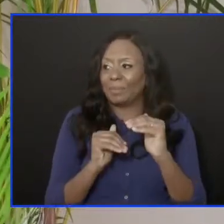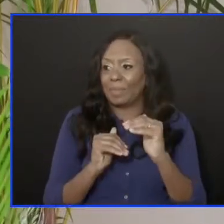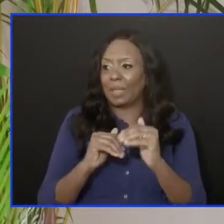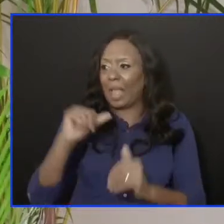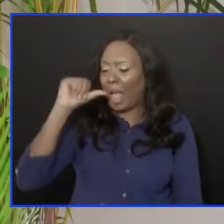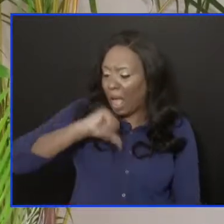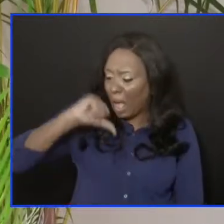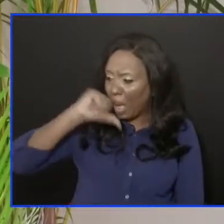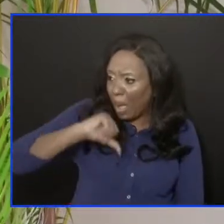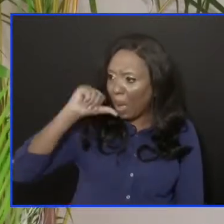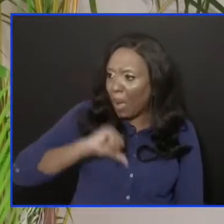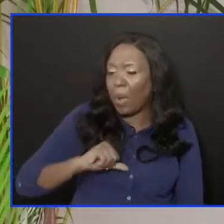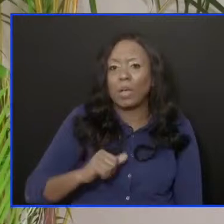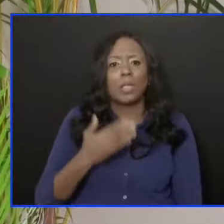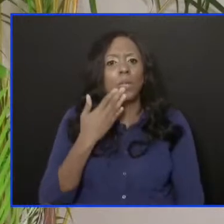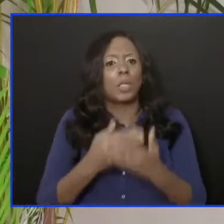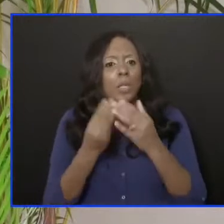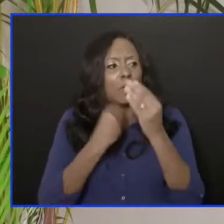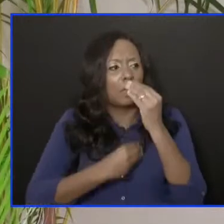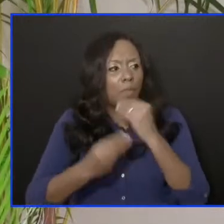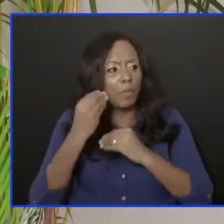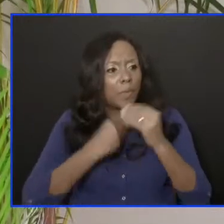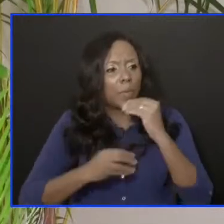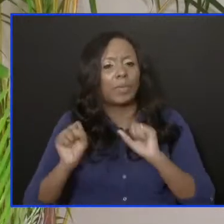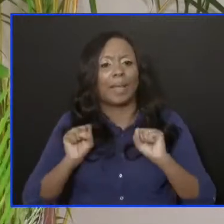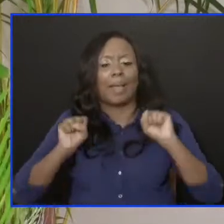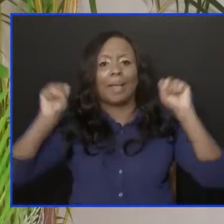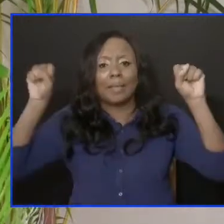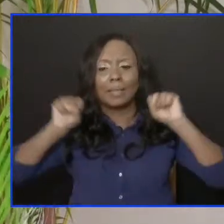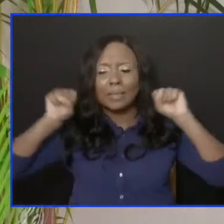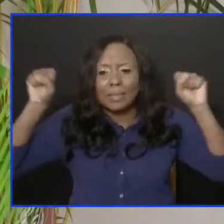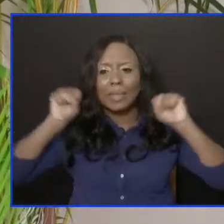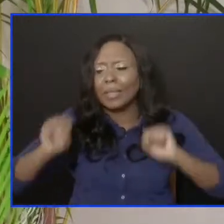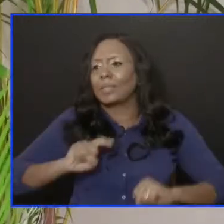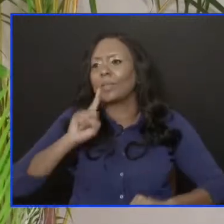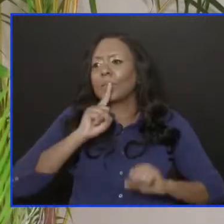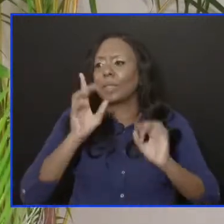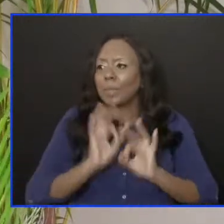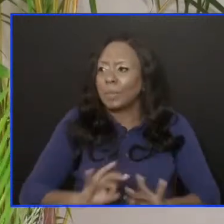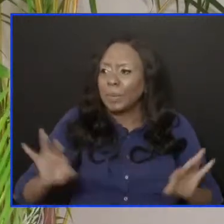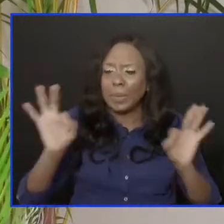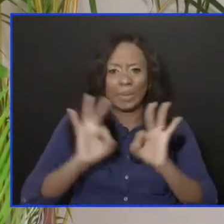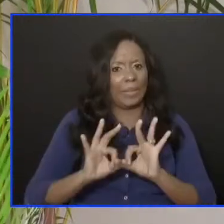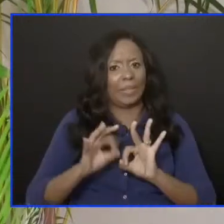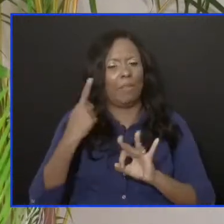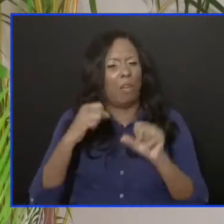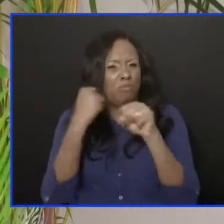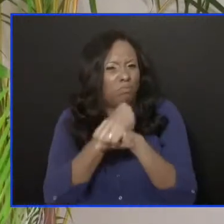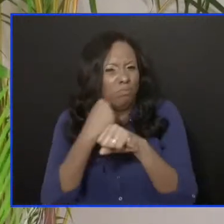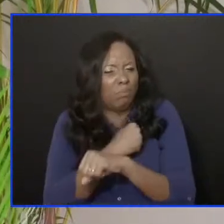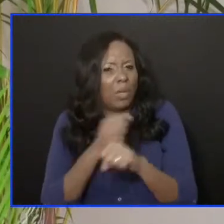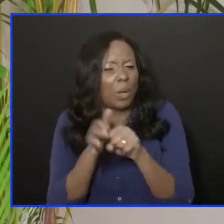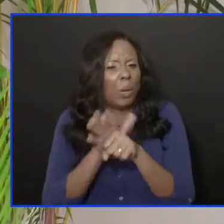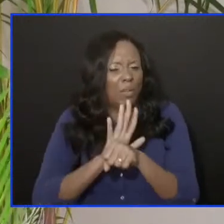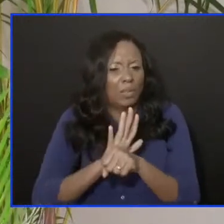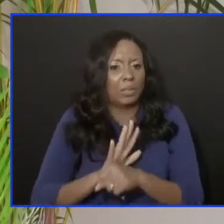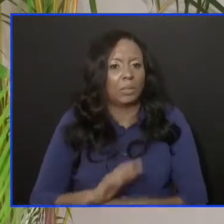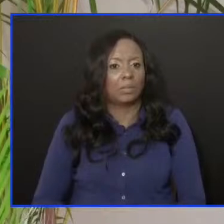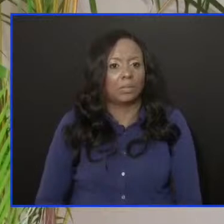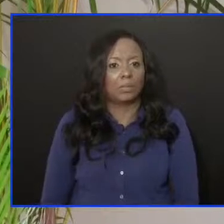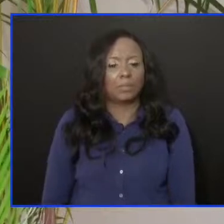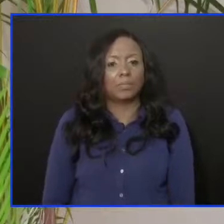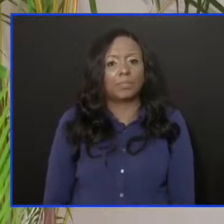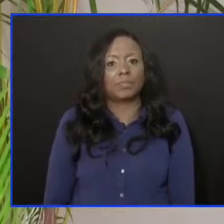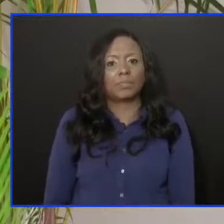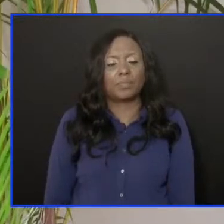exercise. All are very important parts of the toolkit needed to fight this invisible enemy